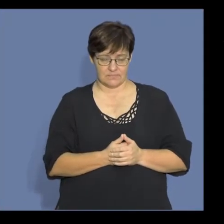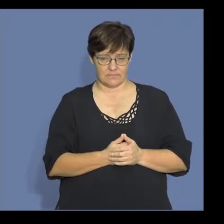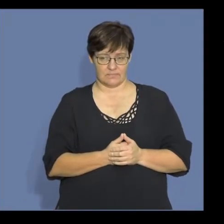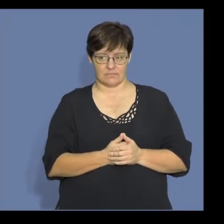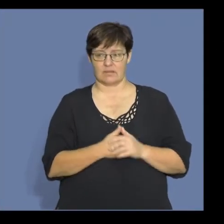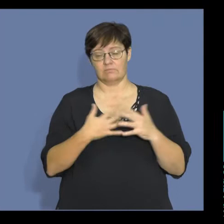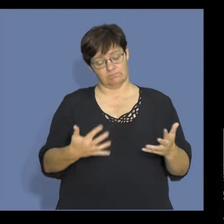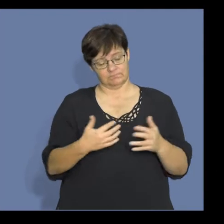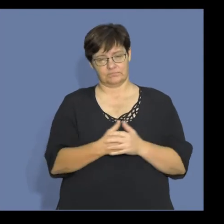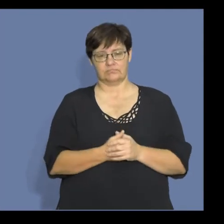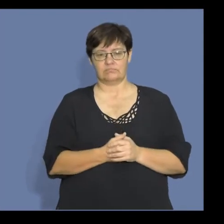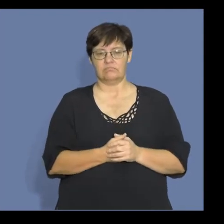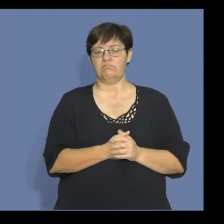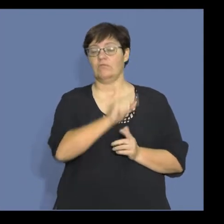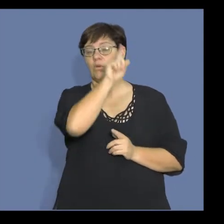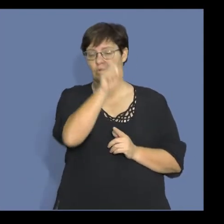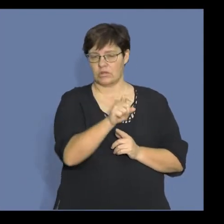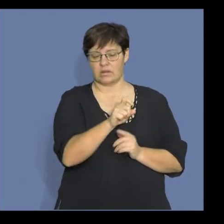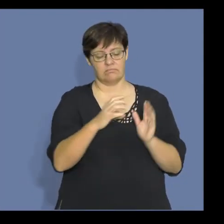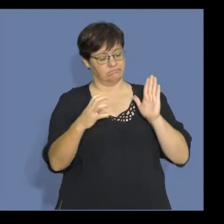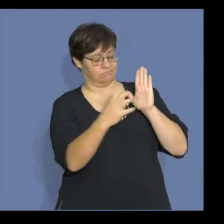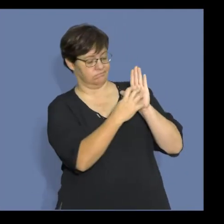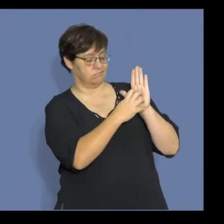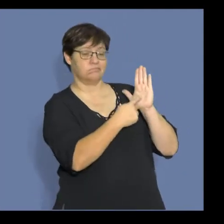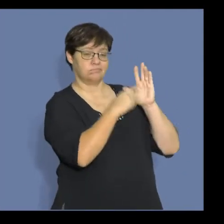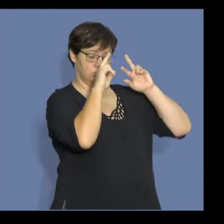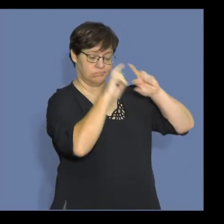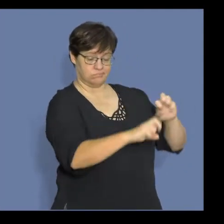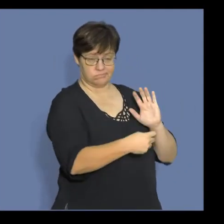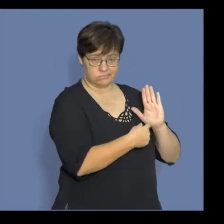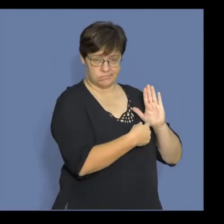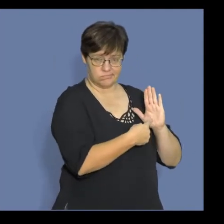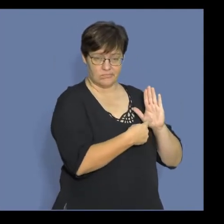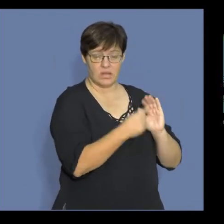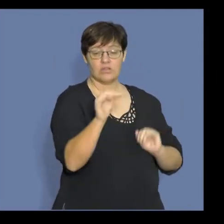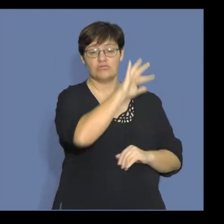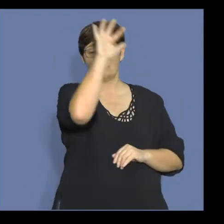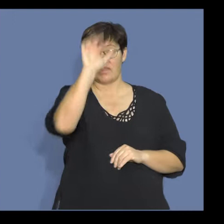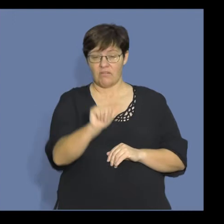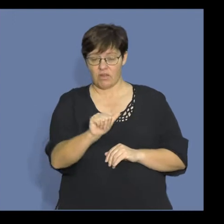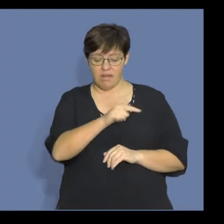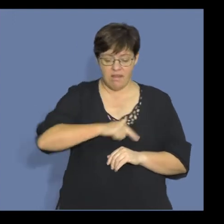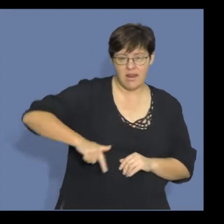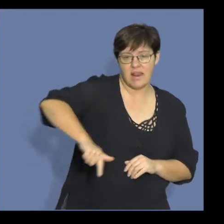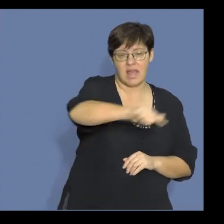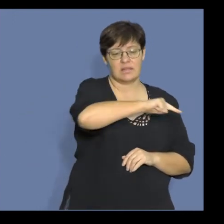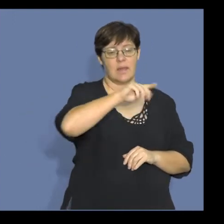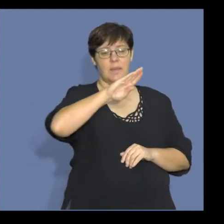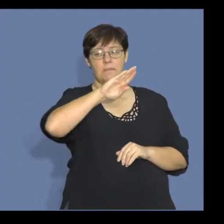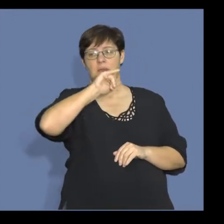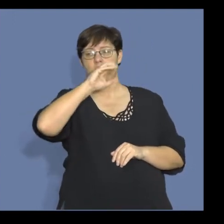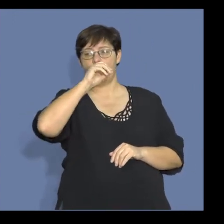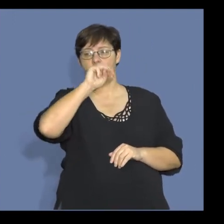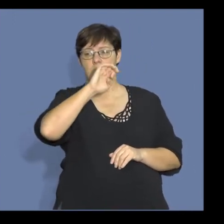So the question reads, study the map below where South Africa's terrestrial biomes are indicated